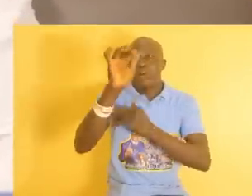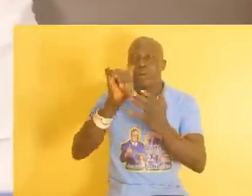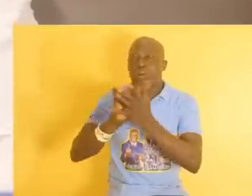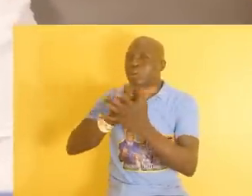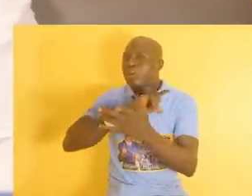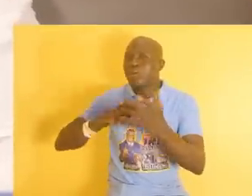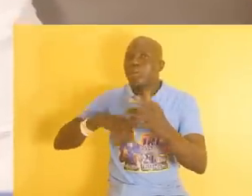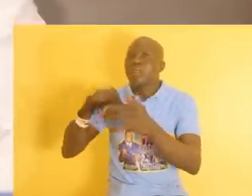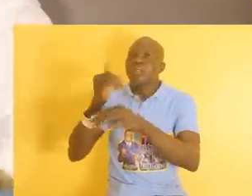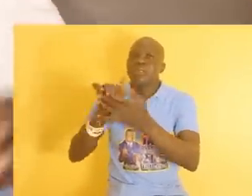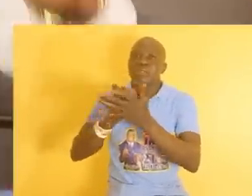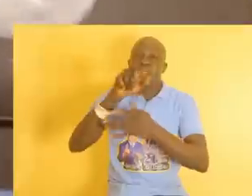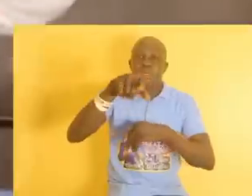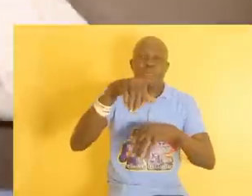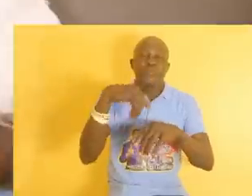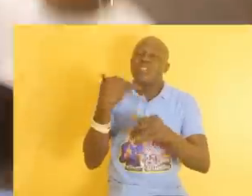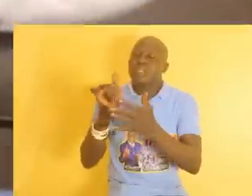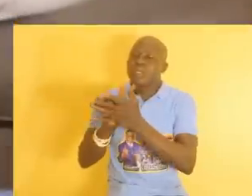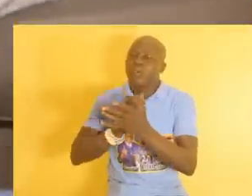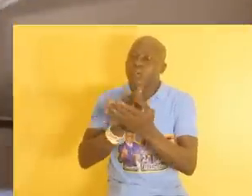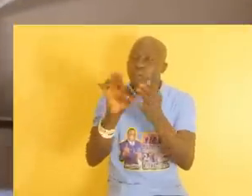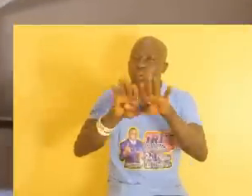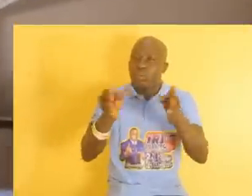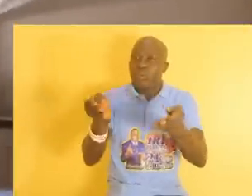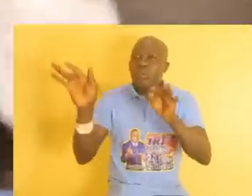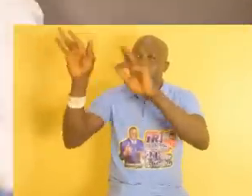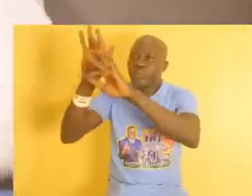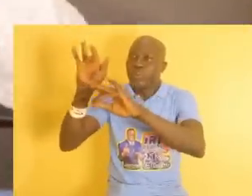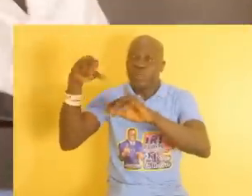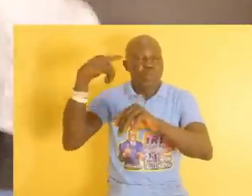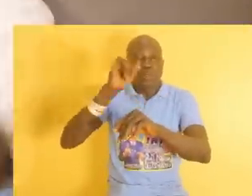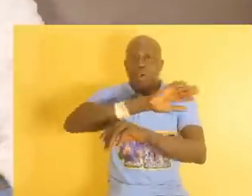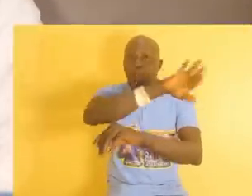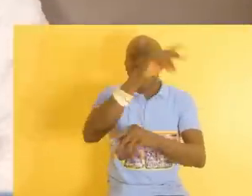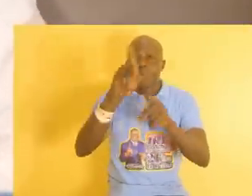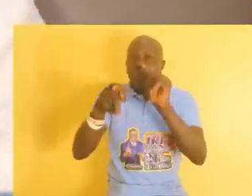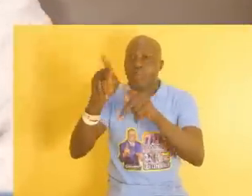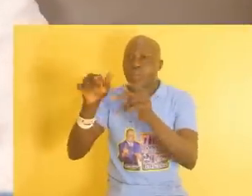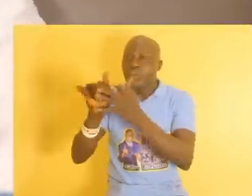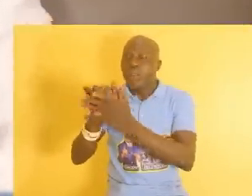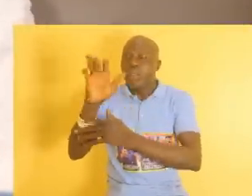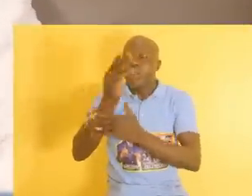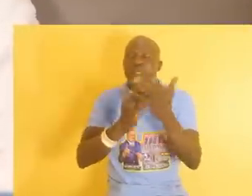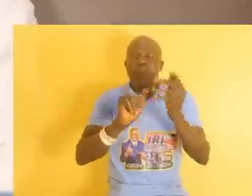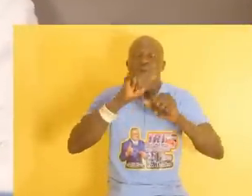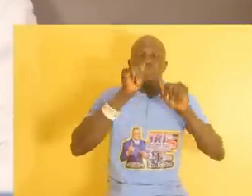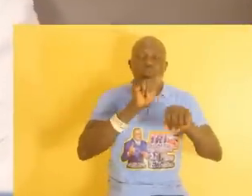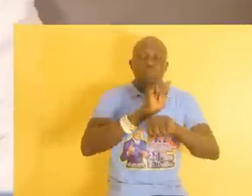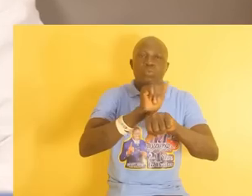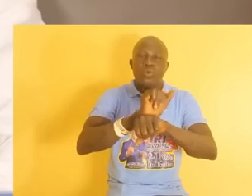by the glory of God. The Lord said he wants to put there a message for people. He said, God has sent me